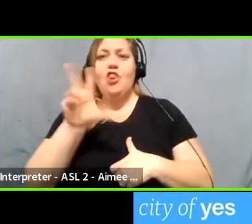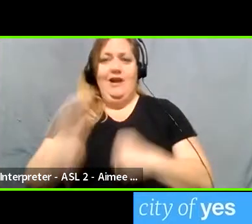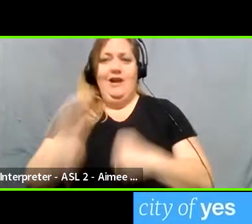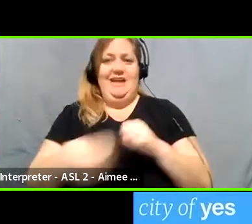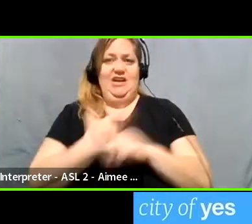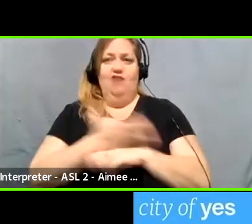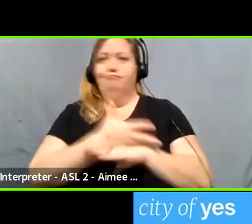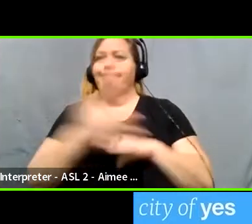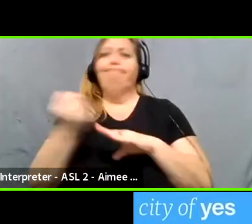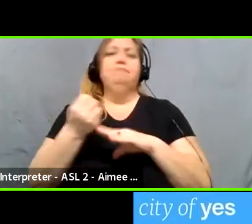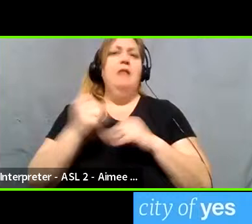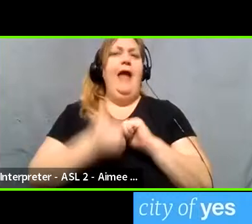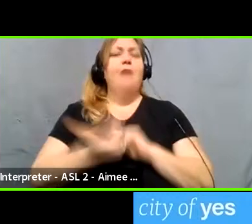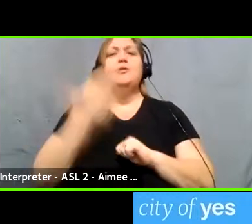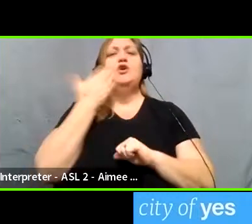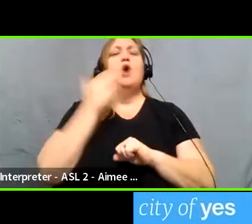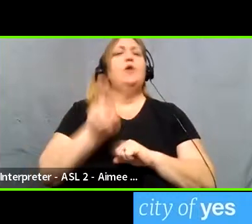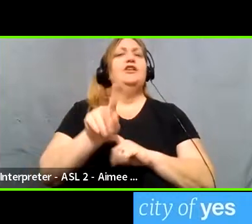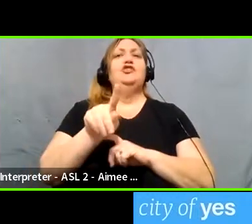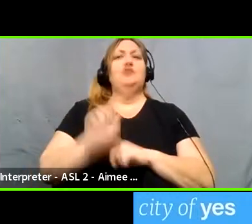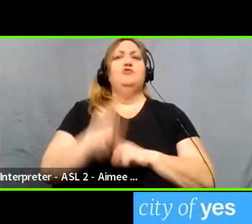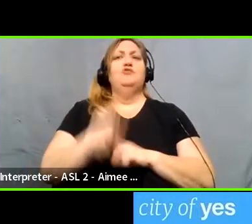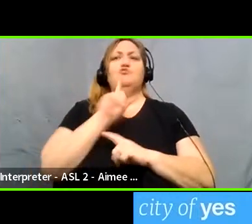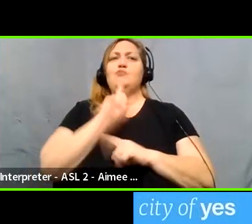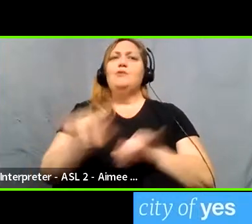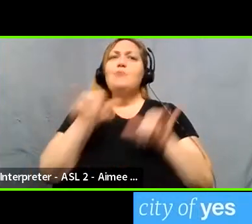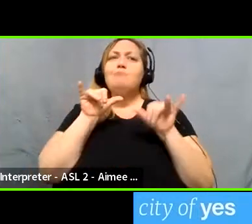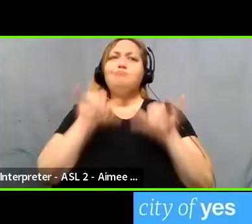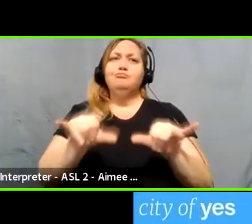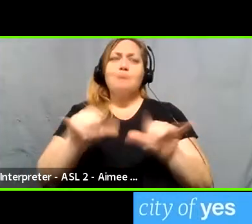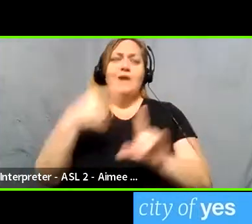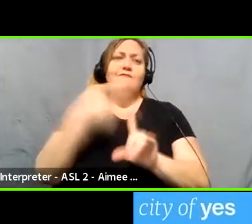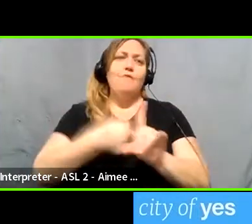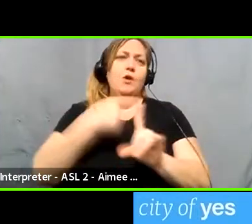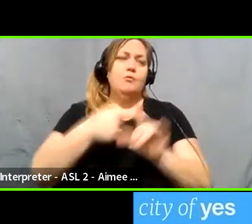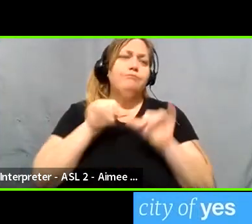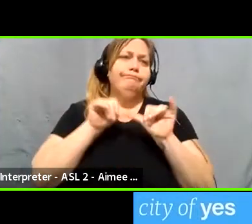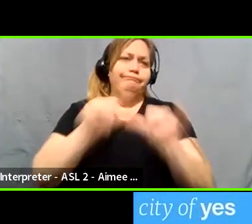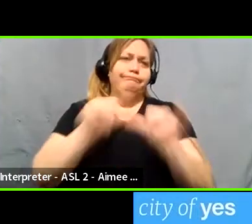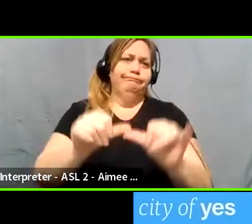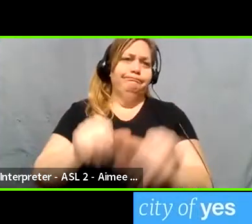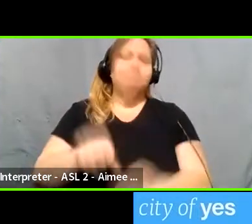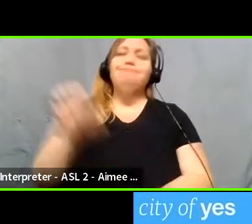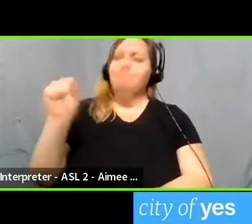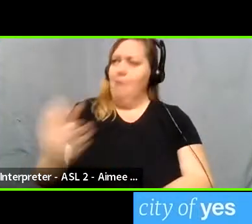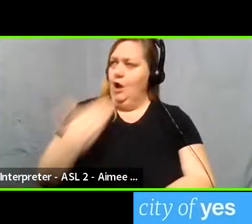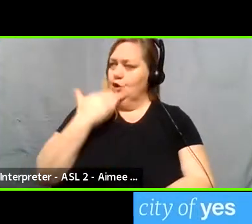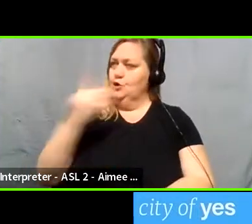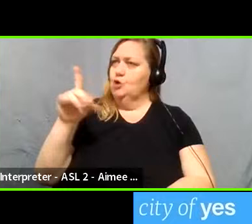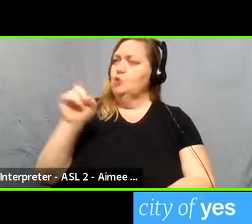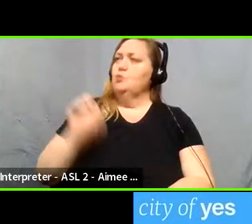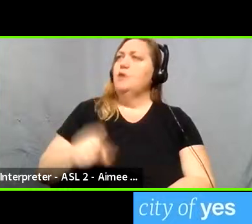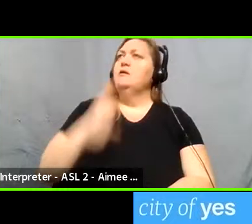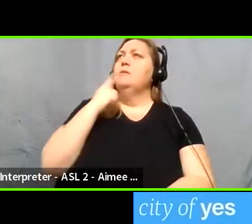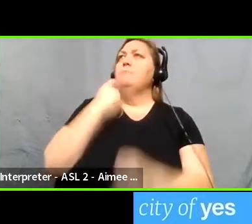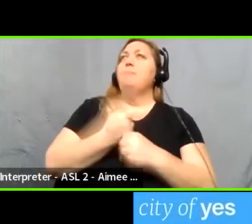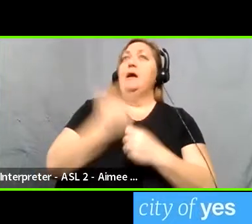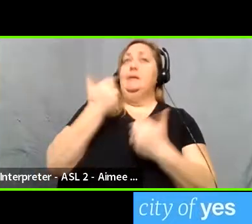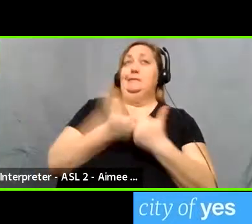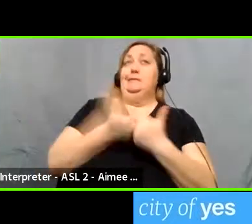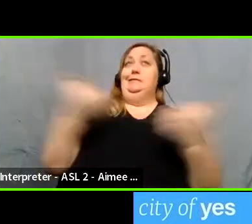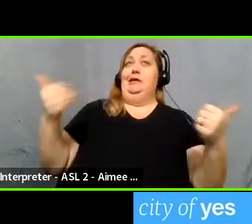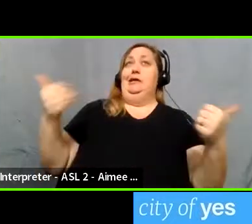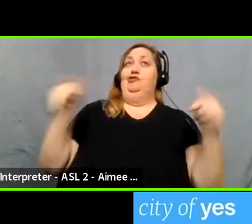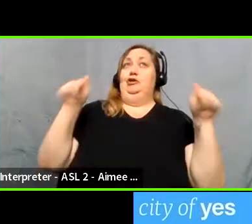How do we know that these units will really be permanently affordable? Yes, great question. So just to make a distinction there